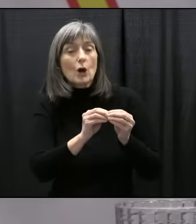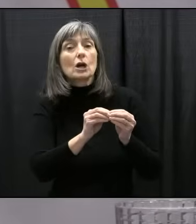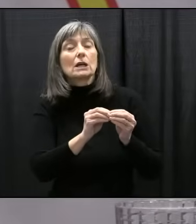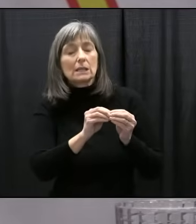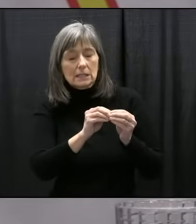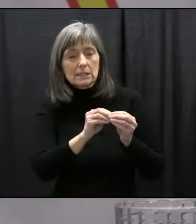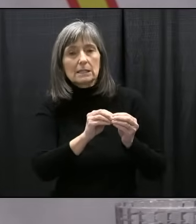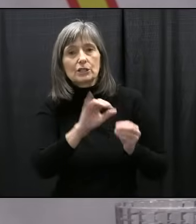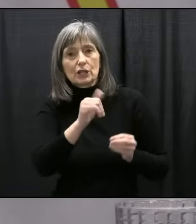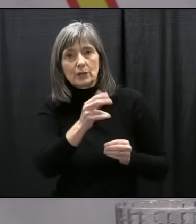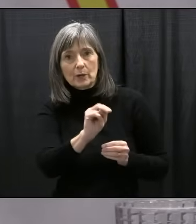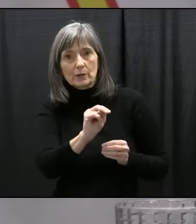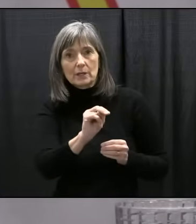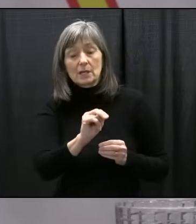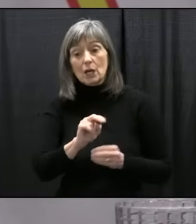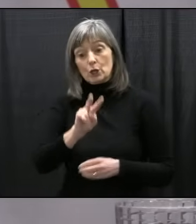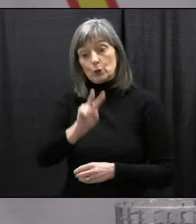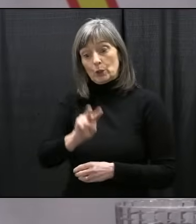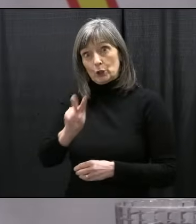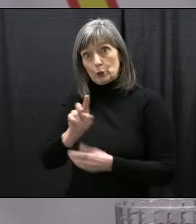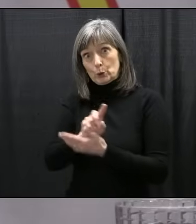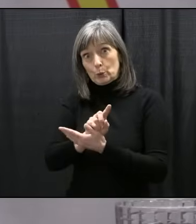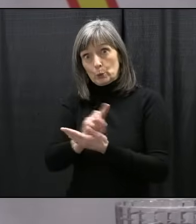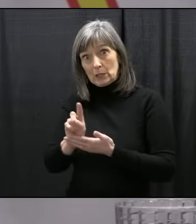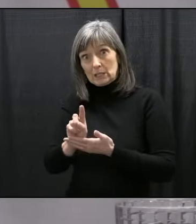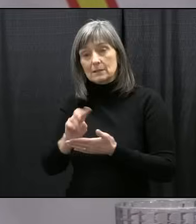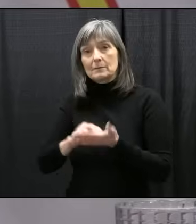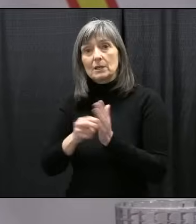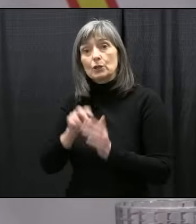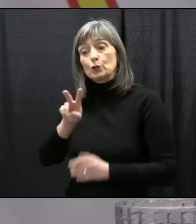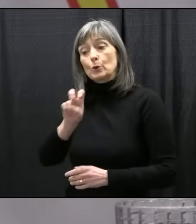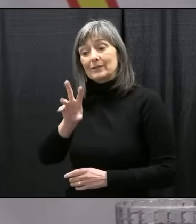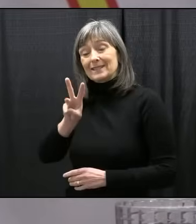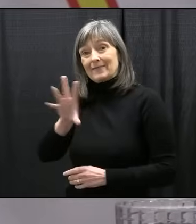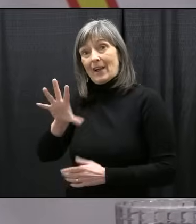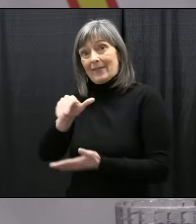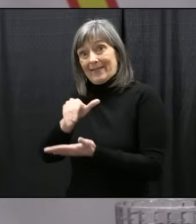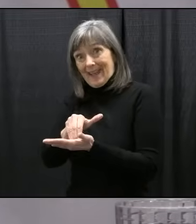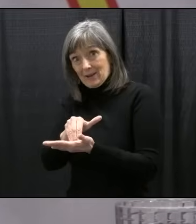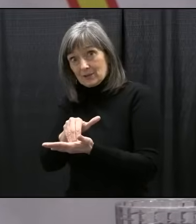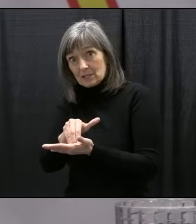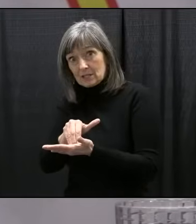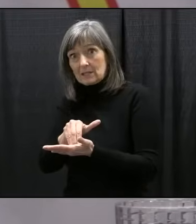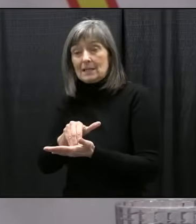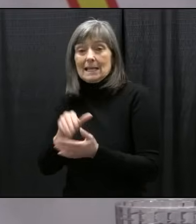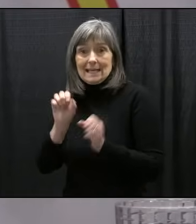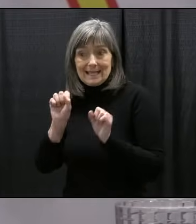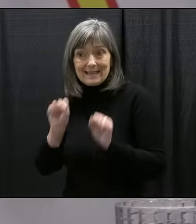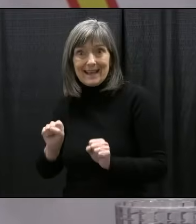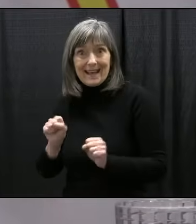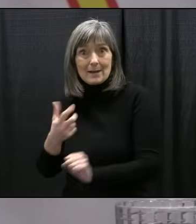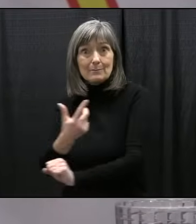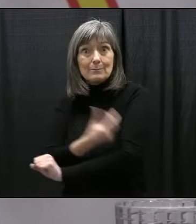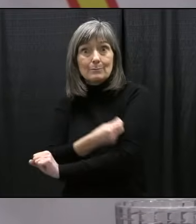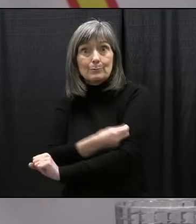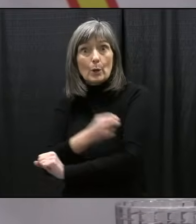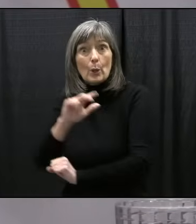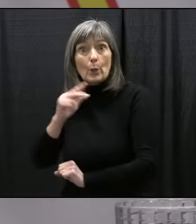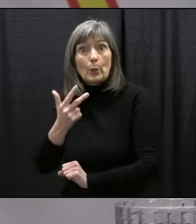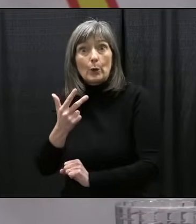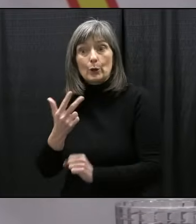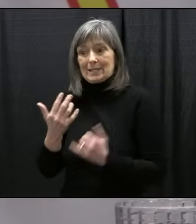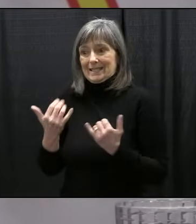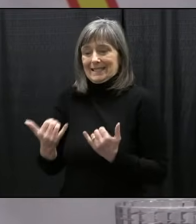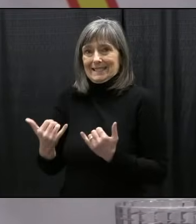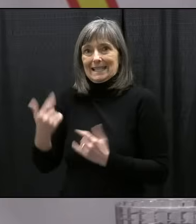to the 22-week mark, almost 265,000 Newfoundlanders and Labradorians will be eligible for their booster by the